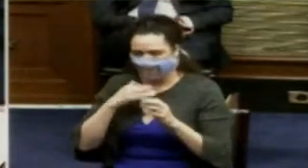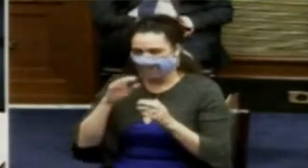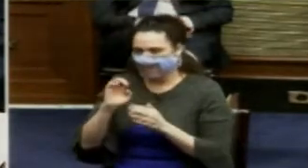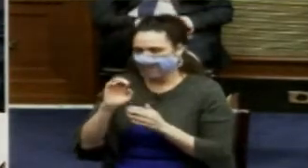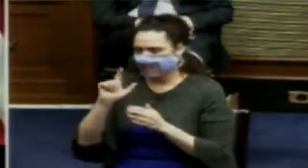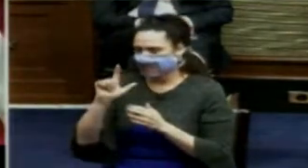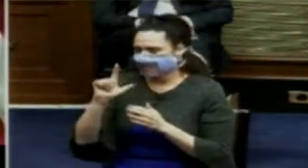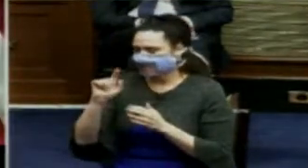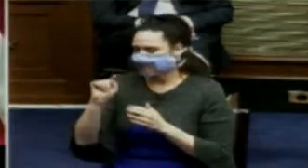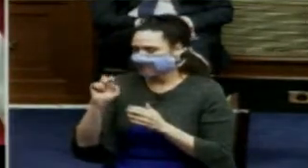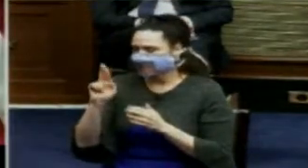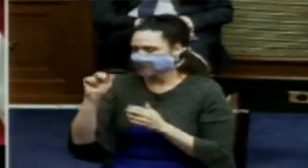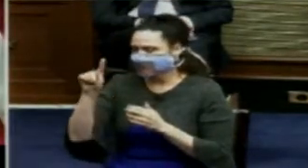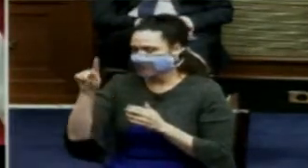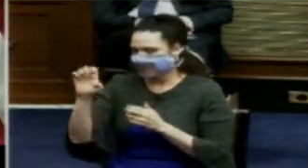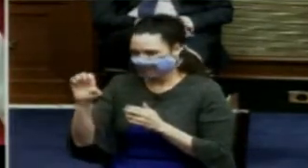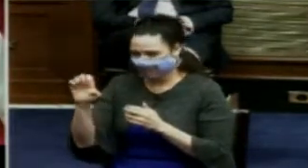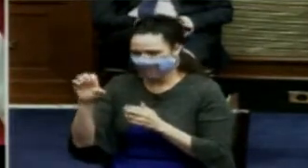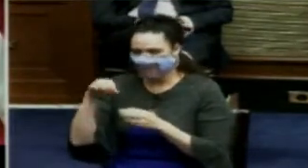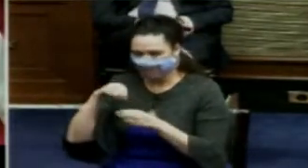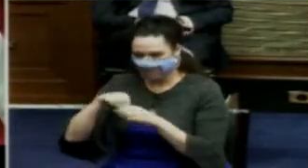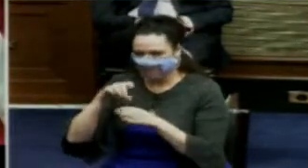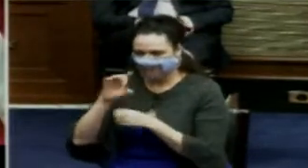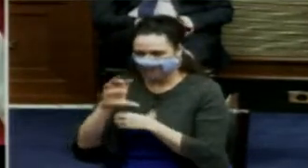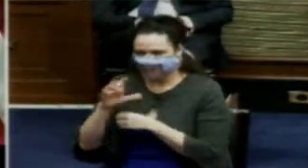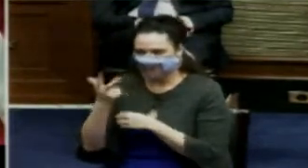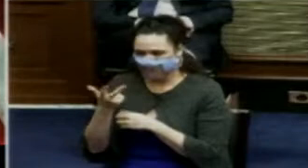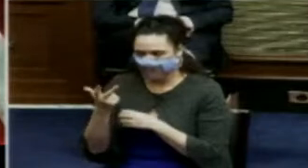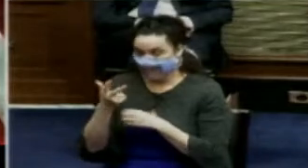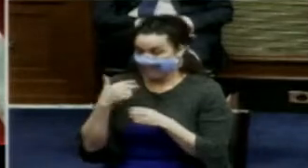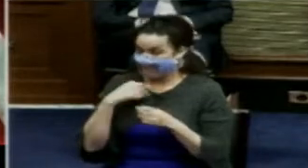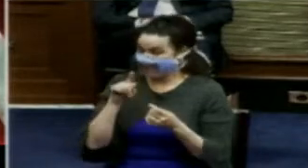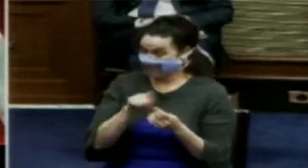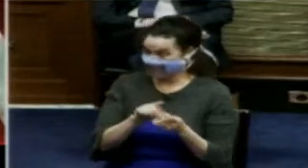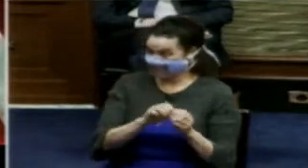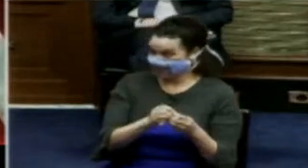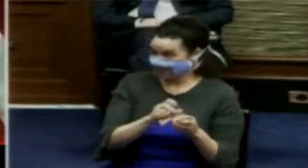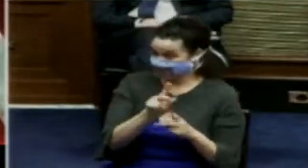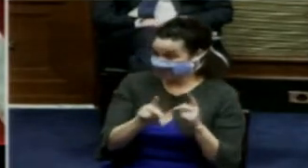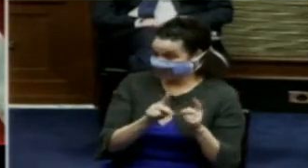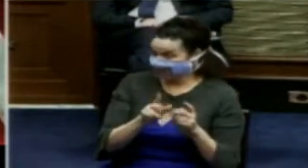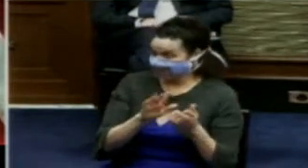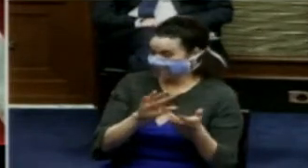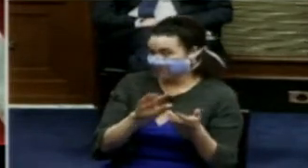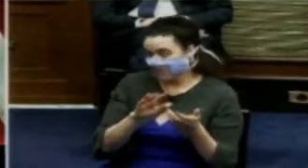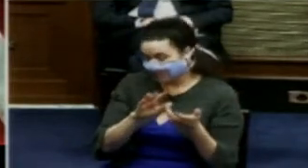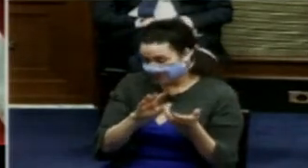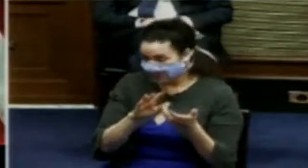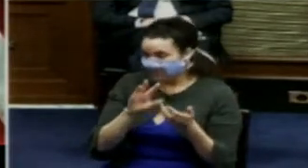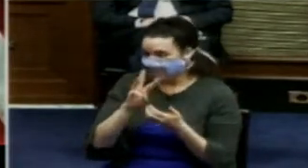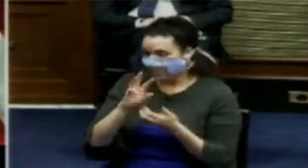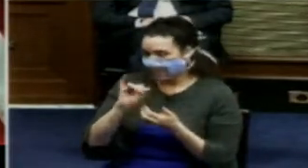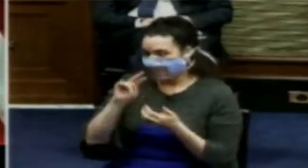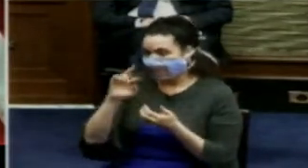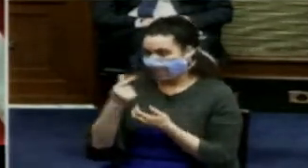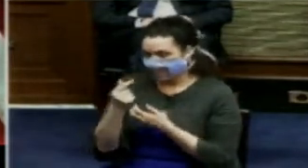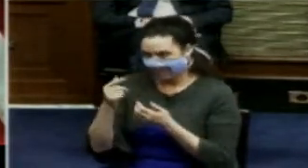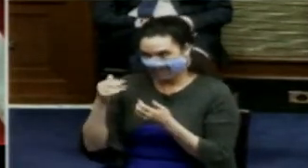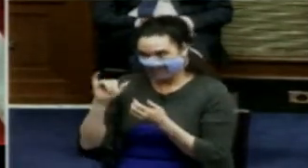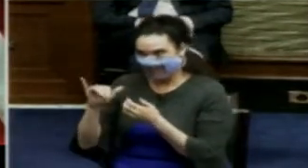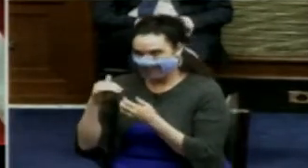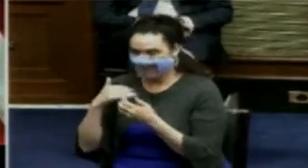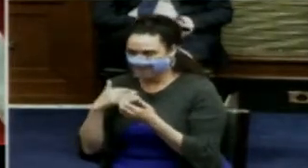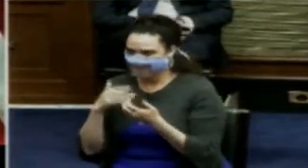3 electors. So it's the least populated state, which is Wyoming. And if